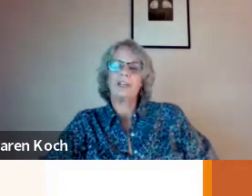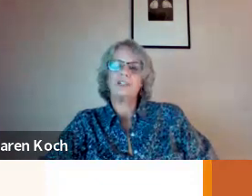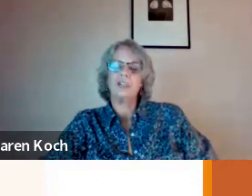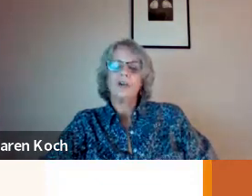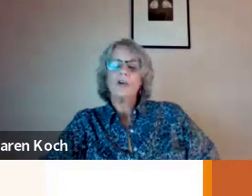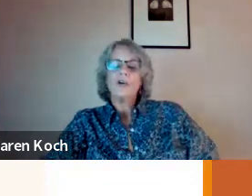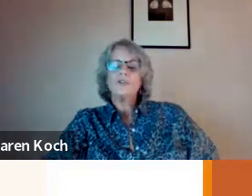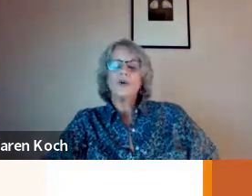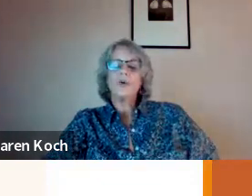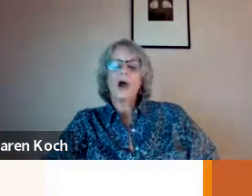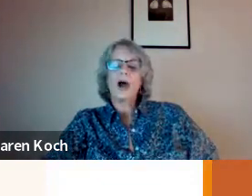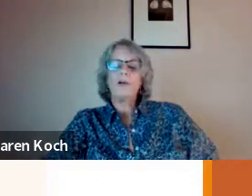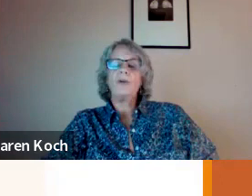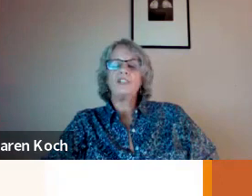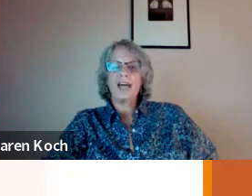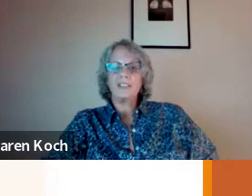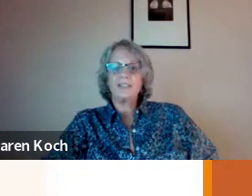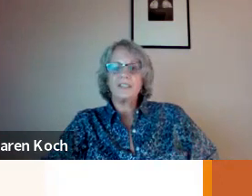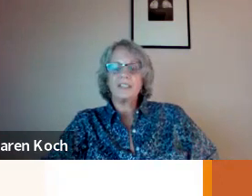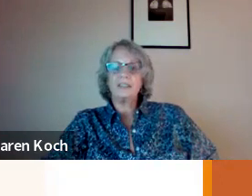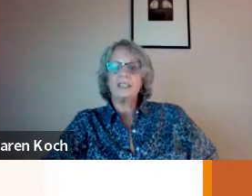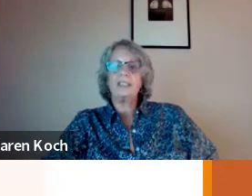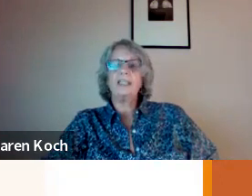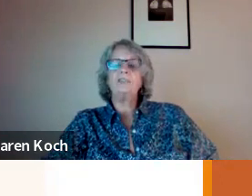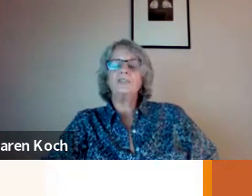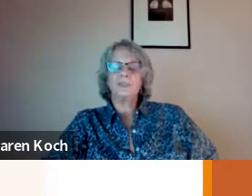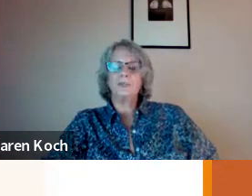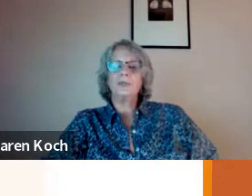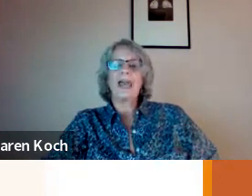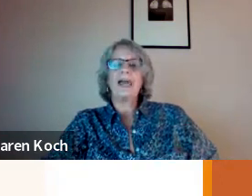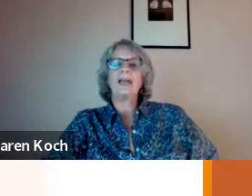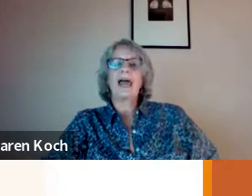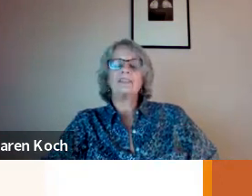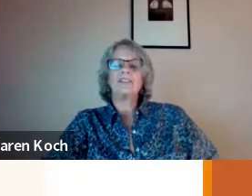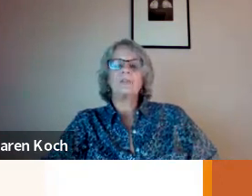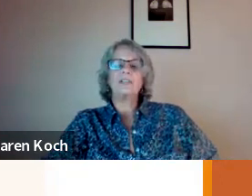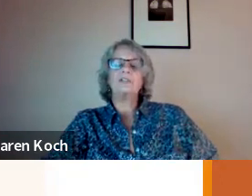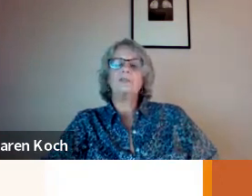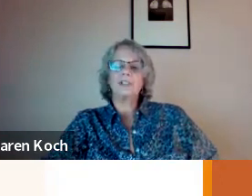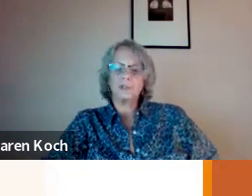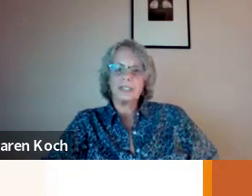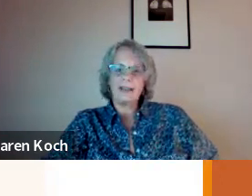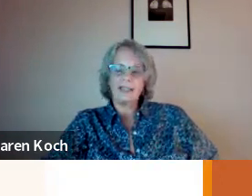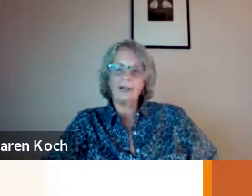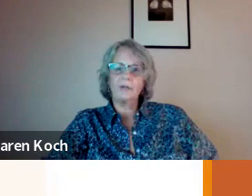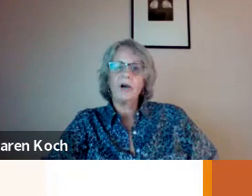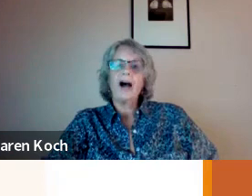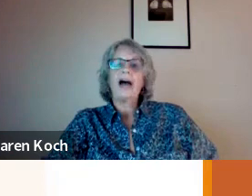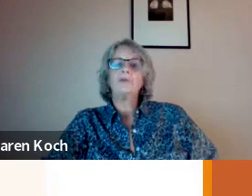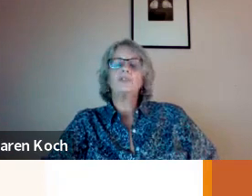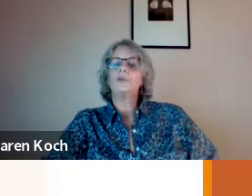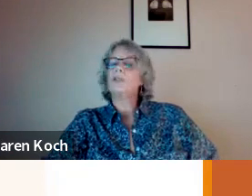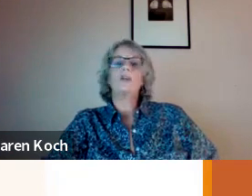this information. So I reached out to the facility in June and asked to speak to Mr.